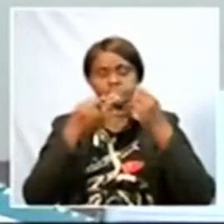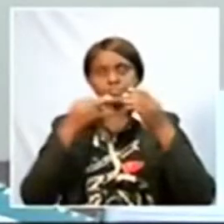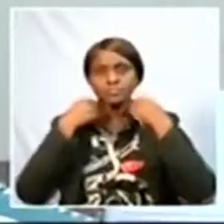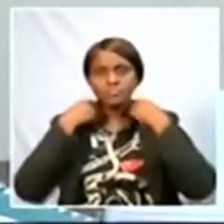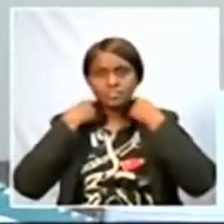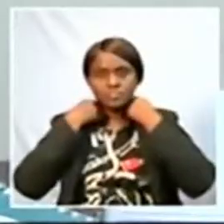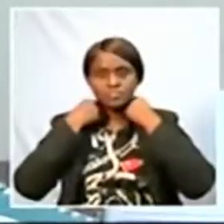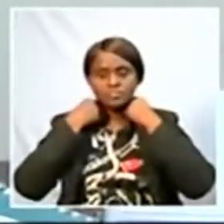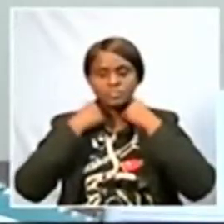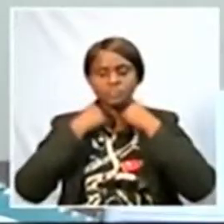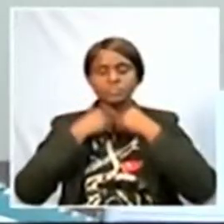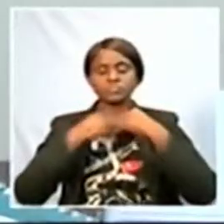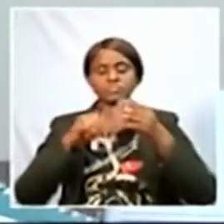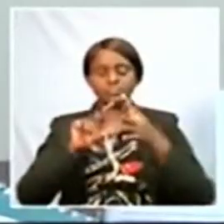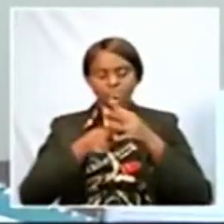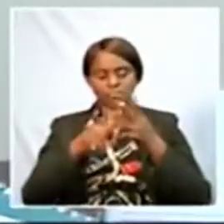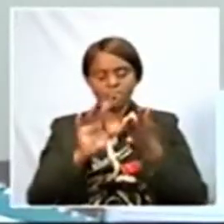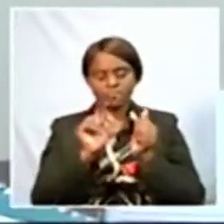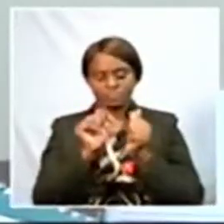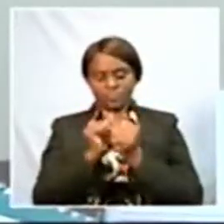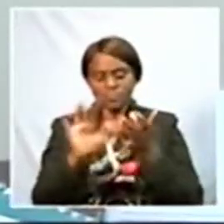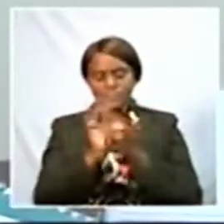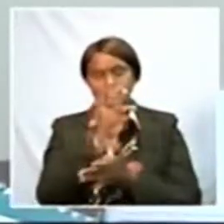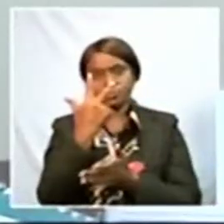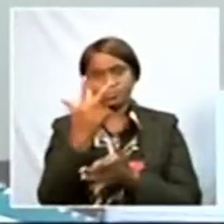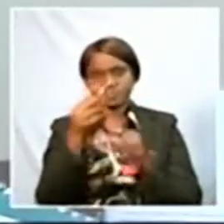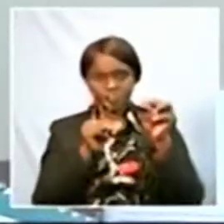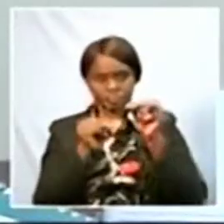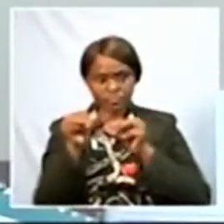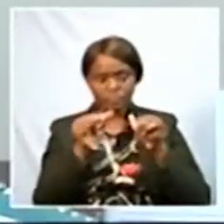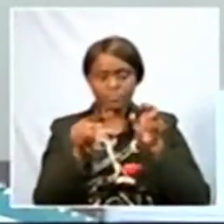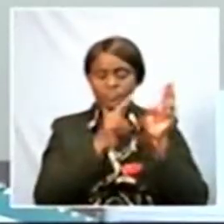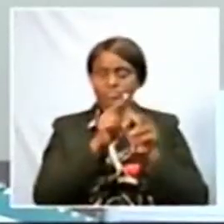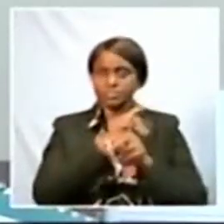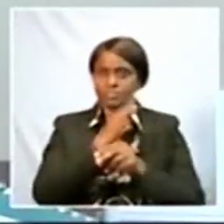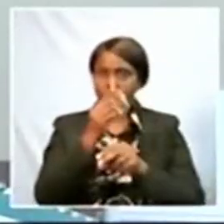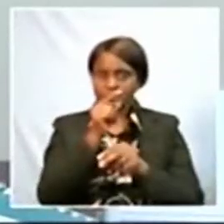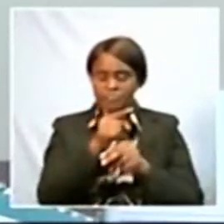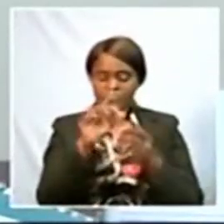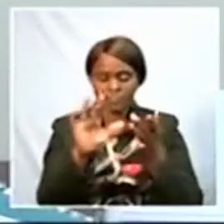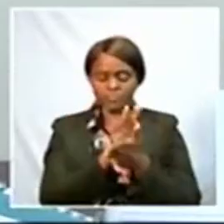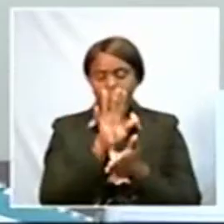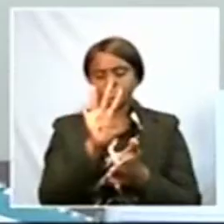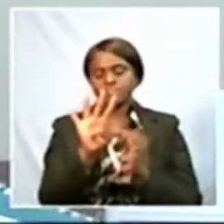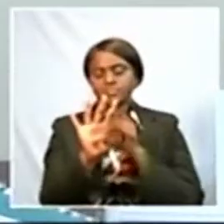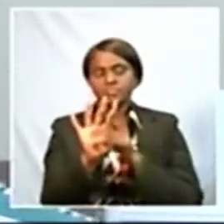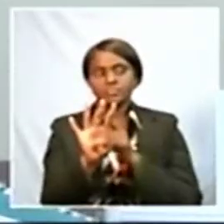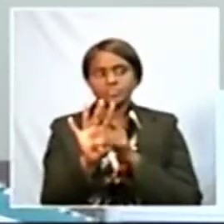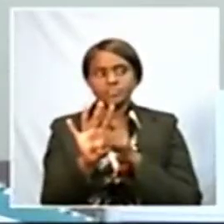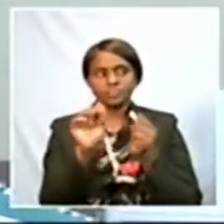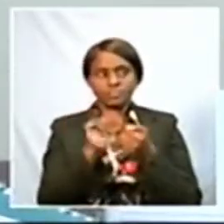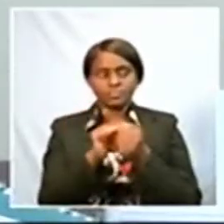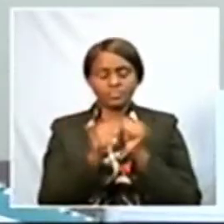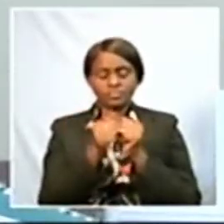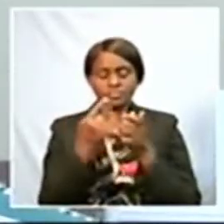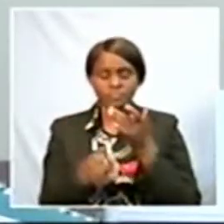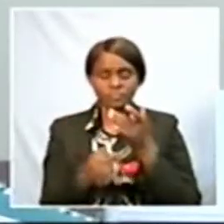projects, starting on page 3. The management response is on page 4. Cause of